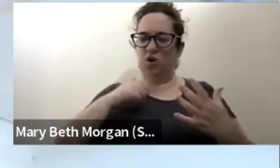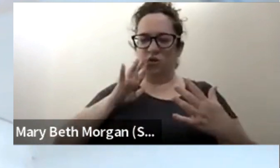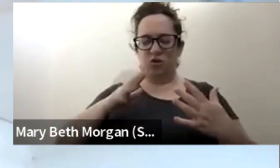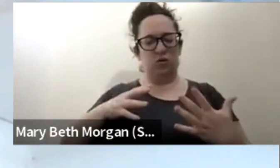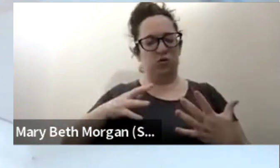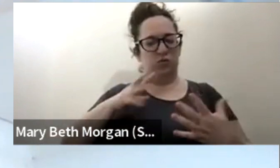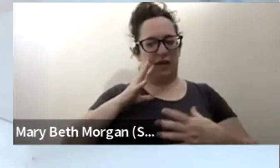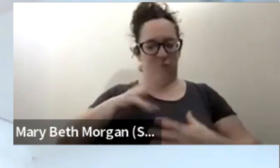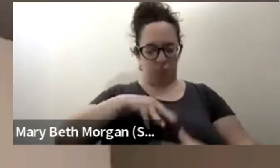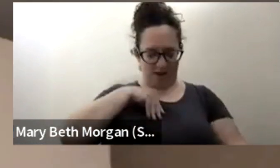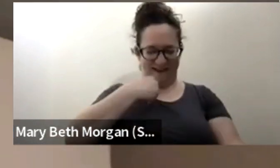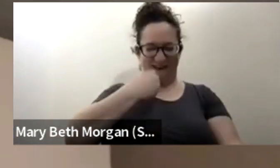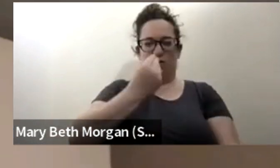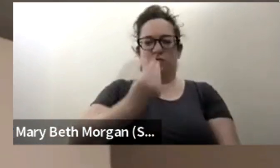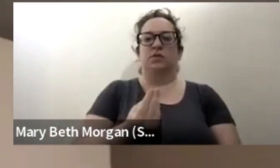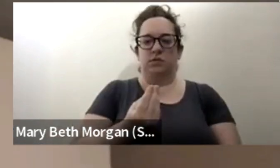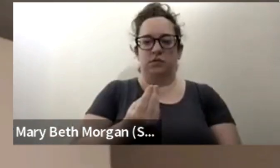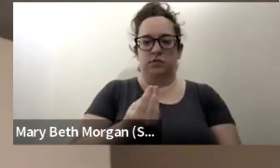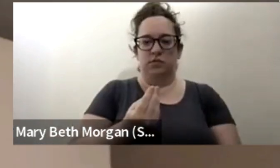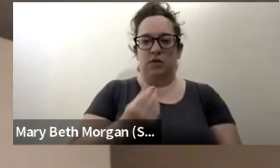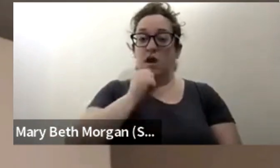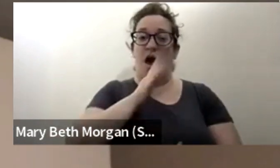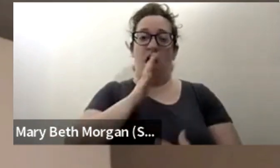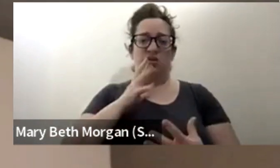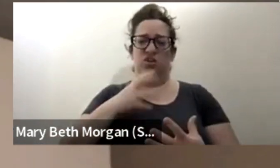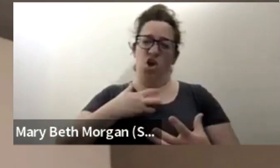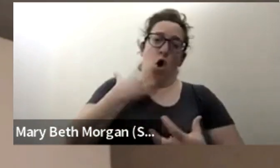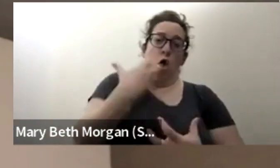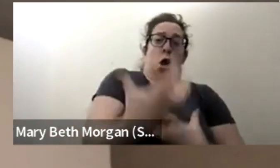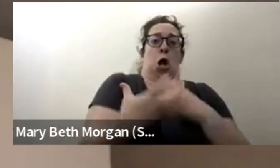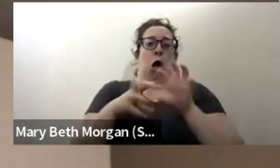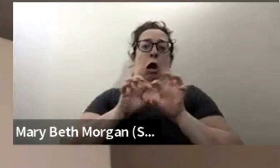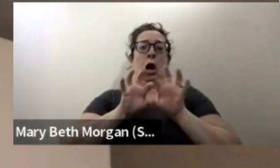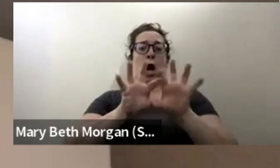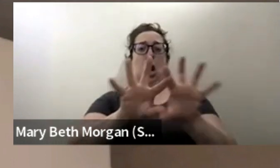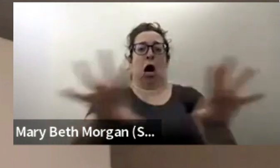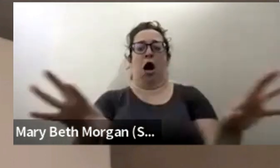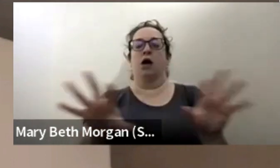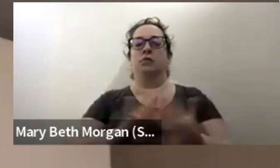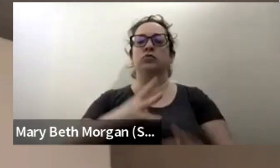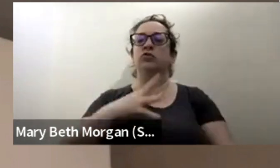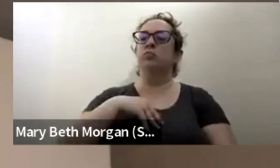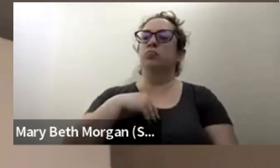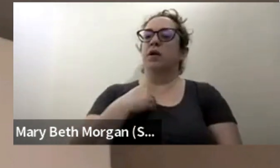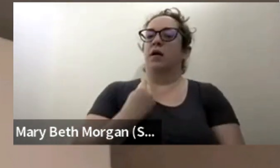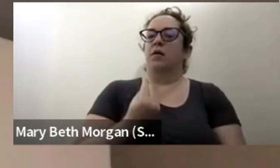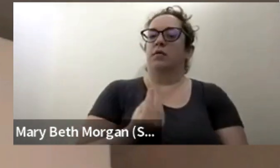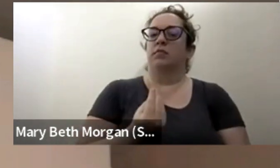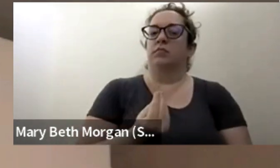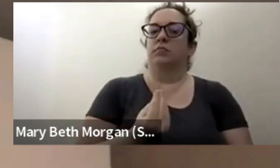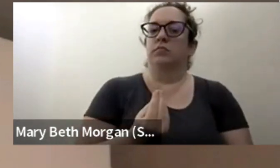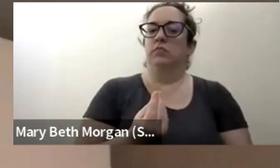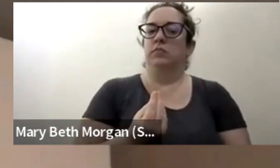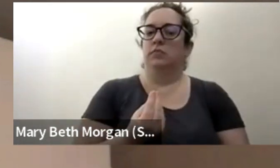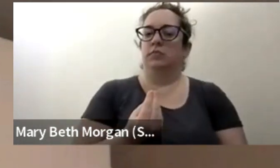to do with Titania. Yeah. You just want to channel her. Yeah, maybe chest,